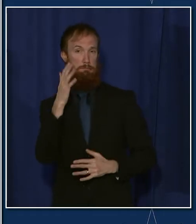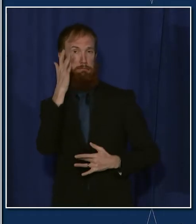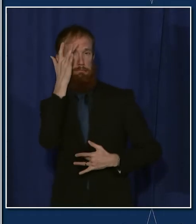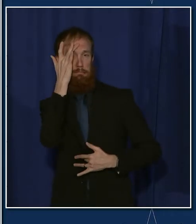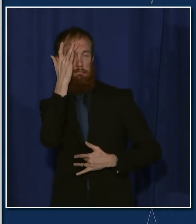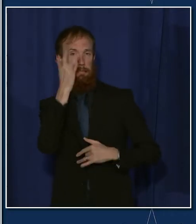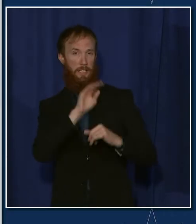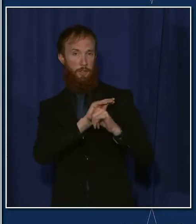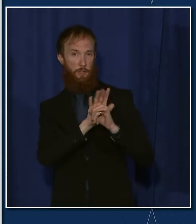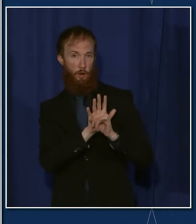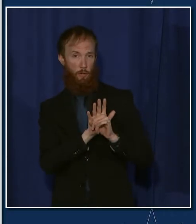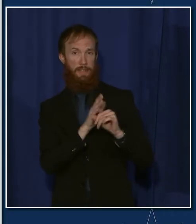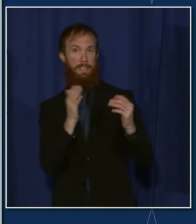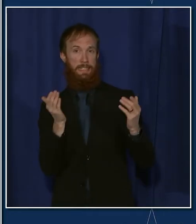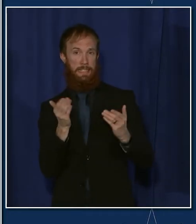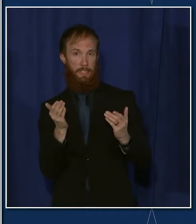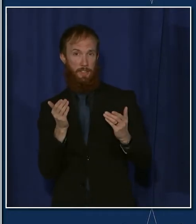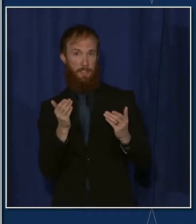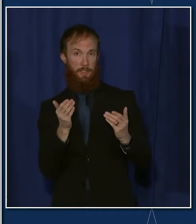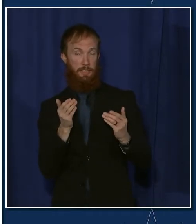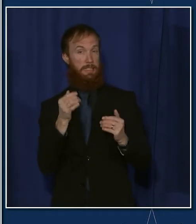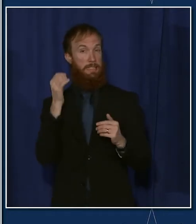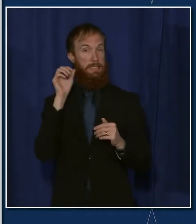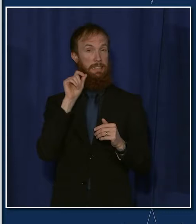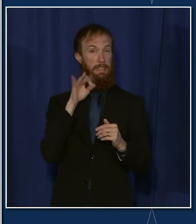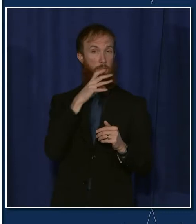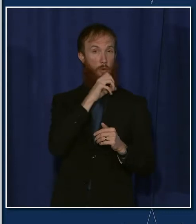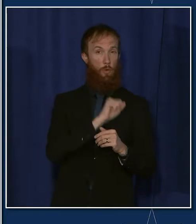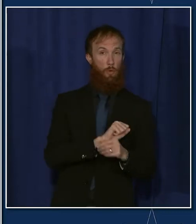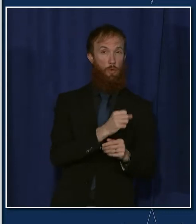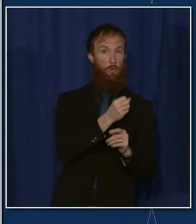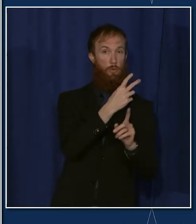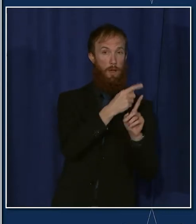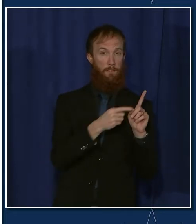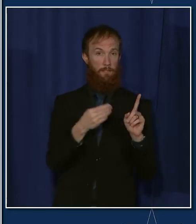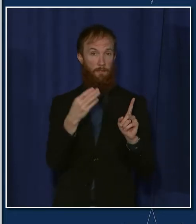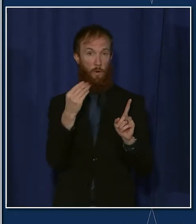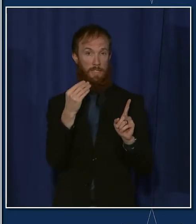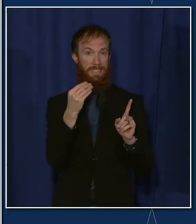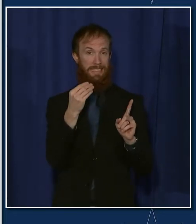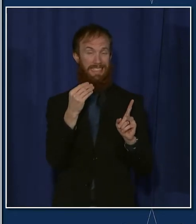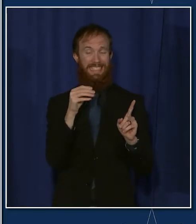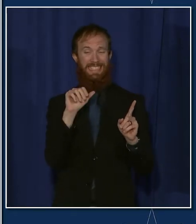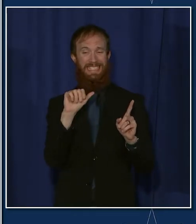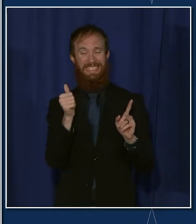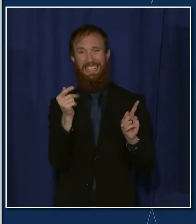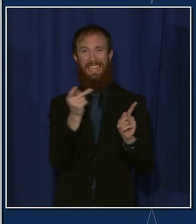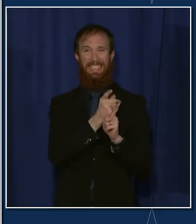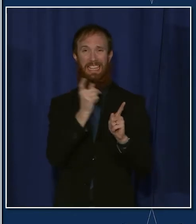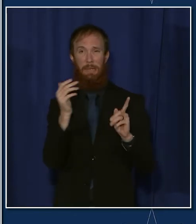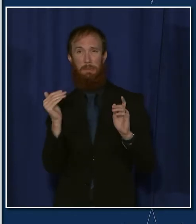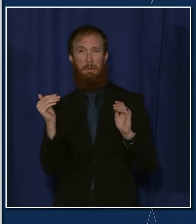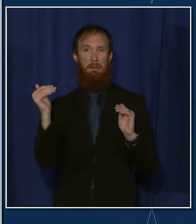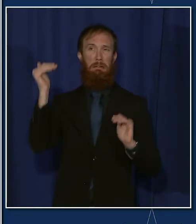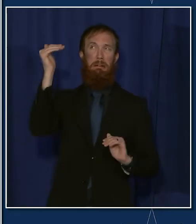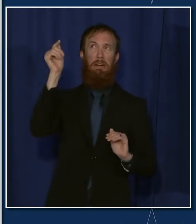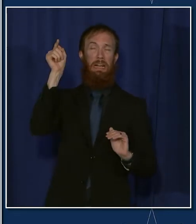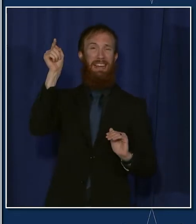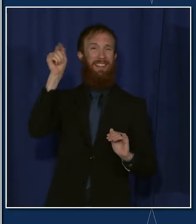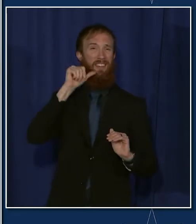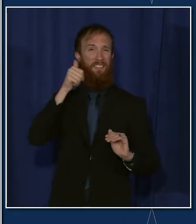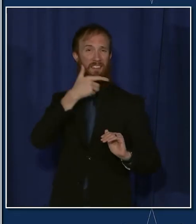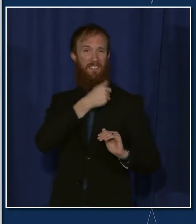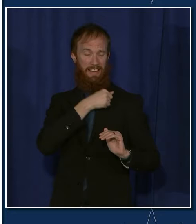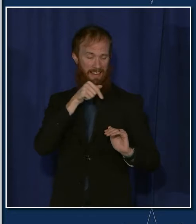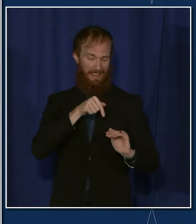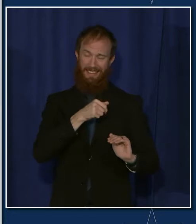in Chicago for 12 to 14-year-olds is 10 times as high for unvaccinated 12 to